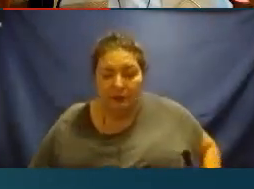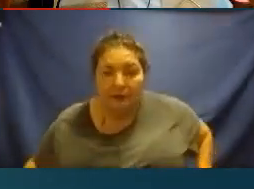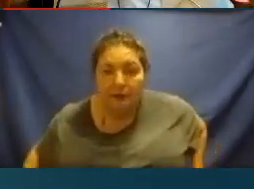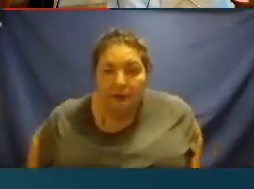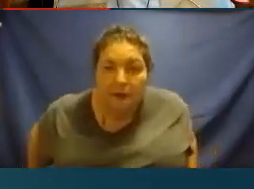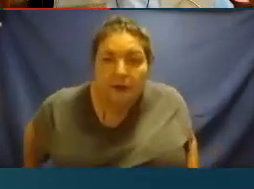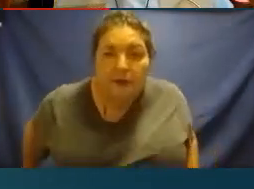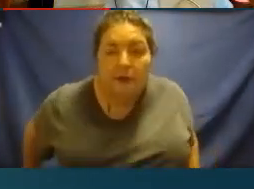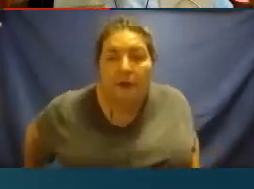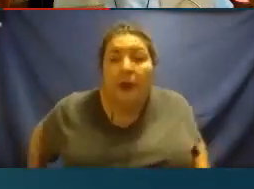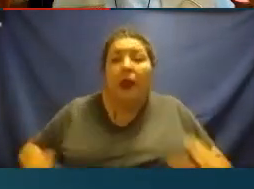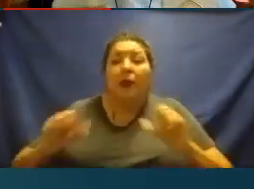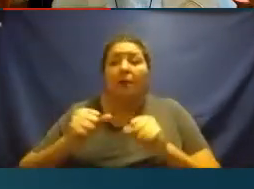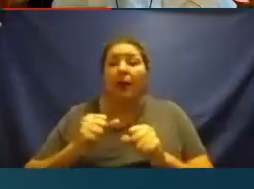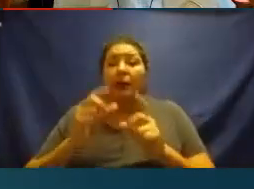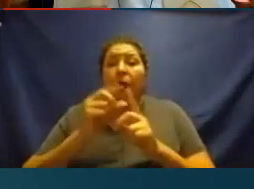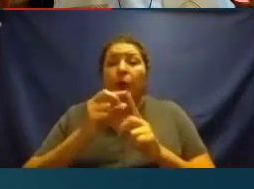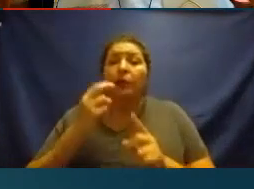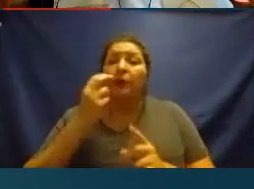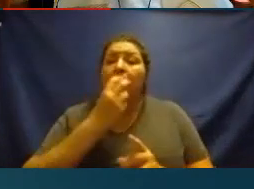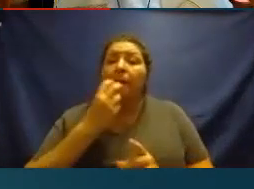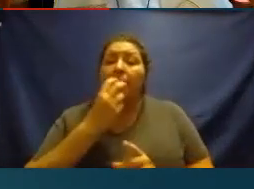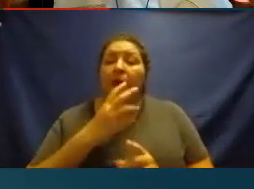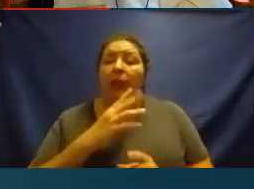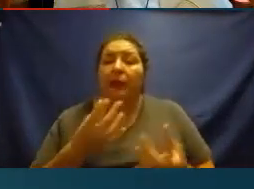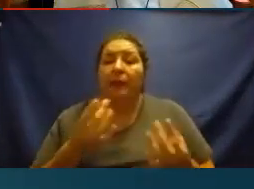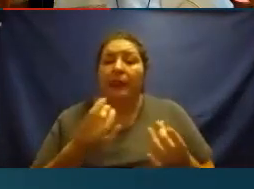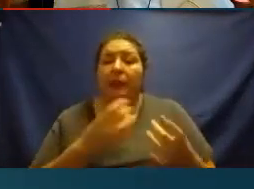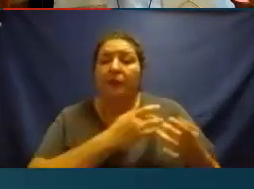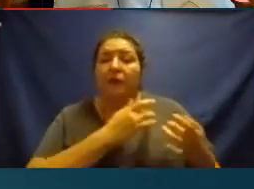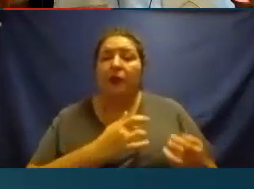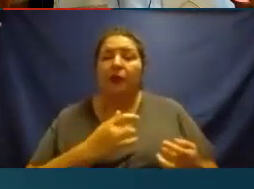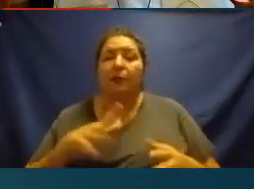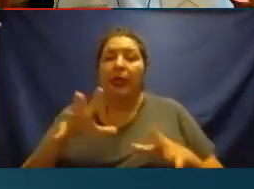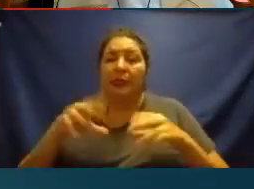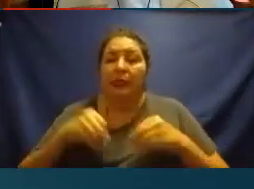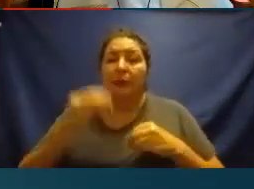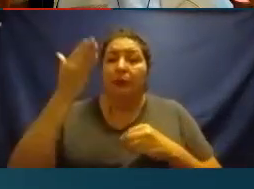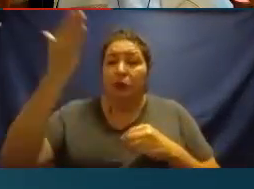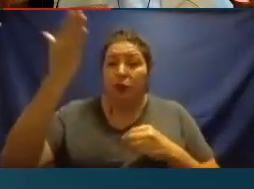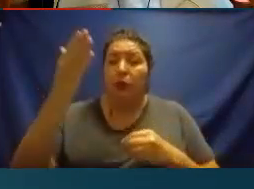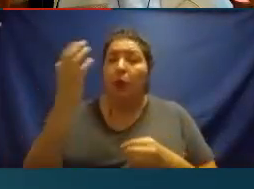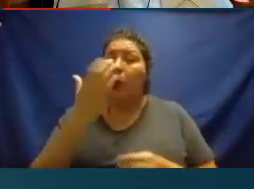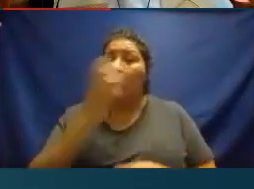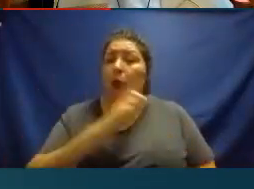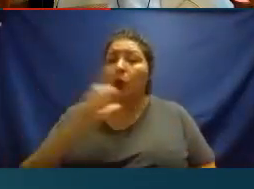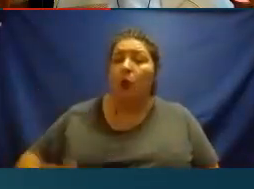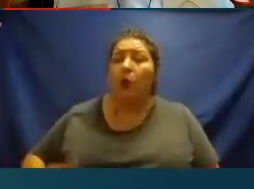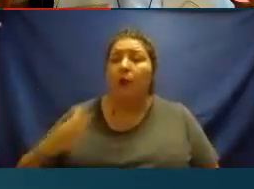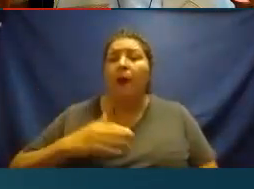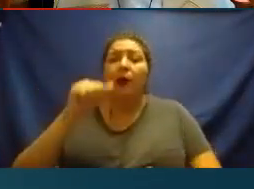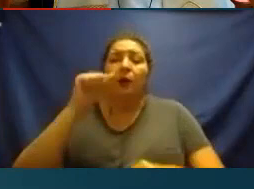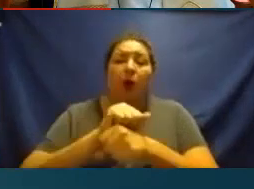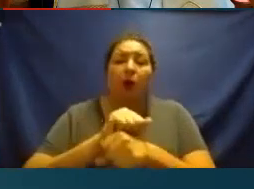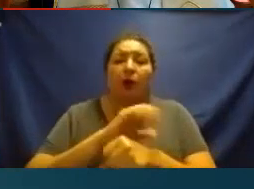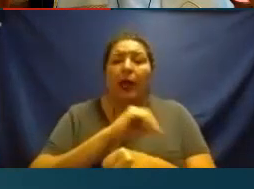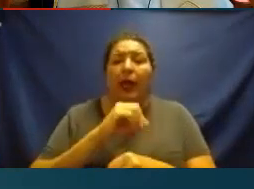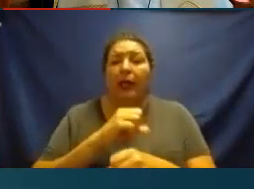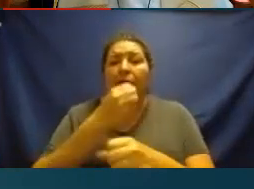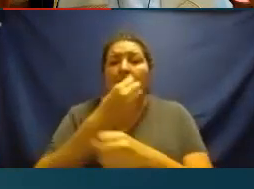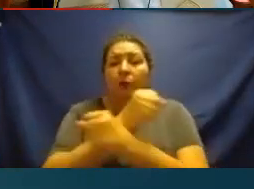May the words of my mouth and the meditation of our hearts be acceptable to you, O Lord, my rock and